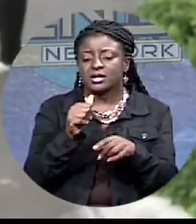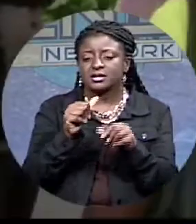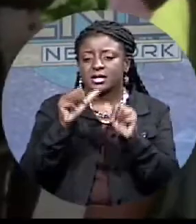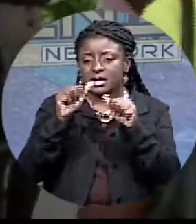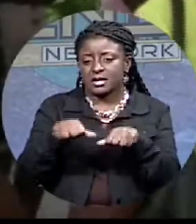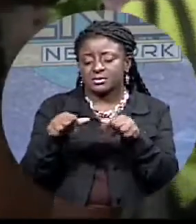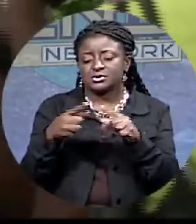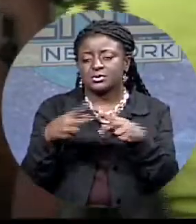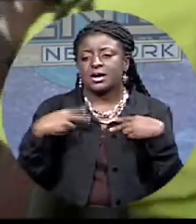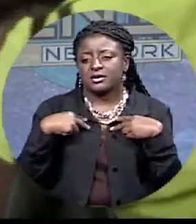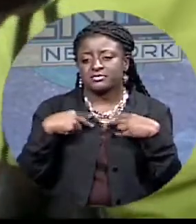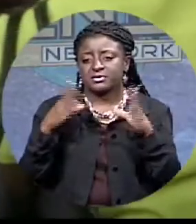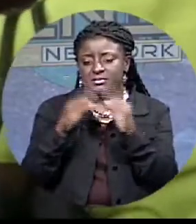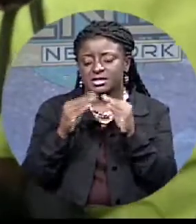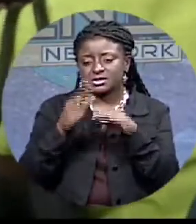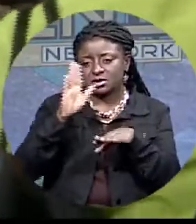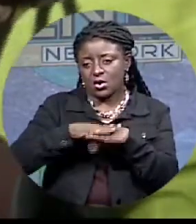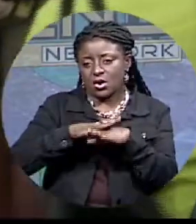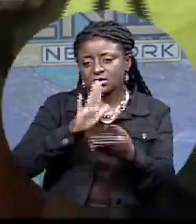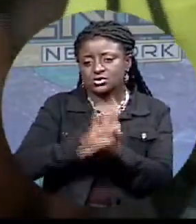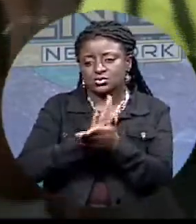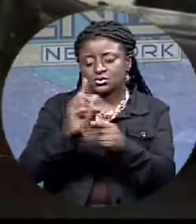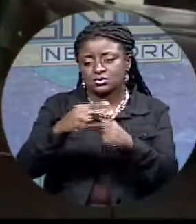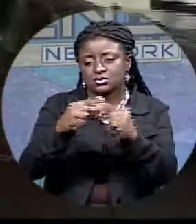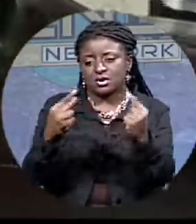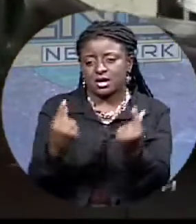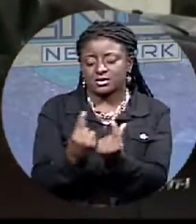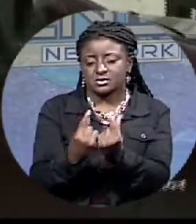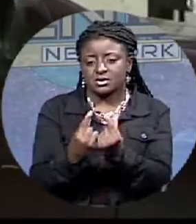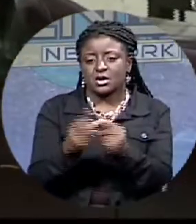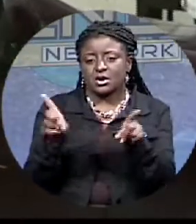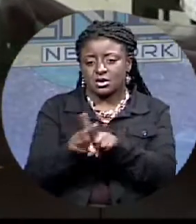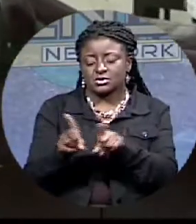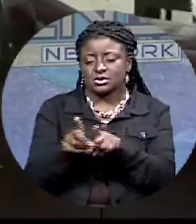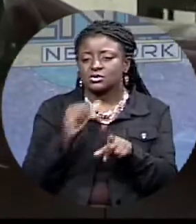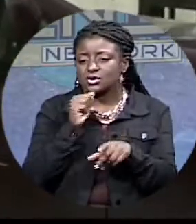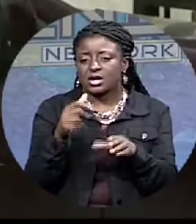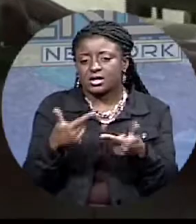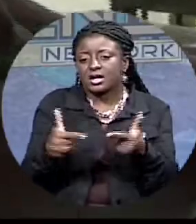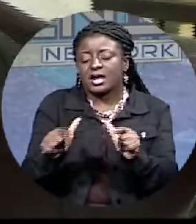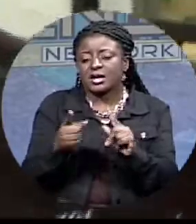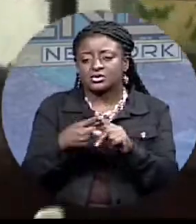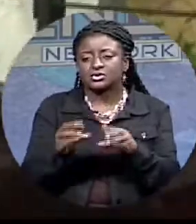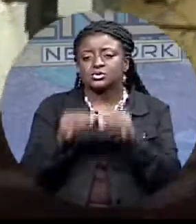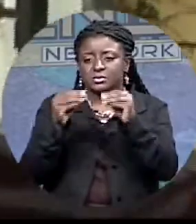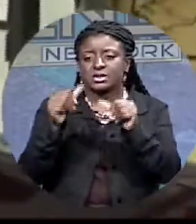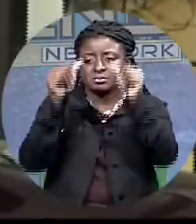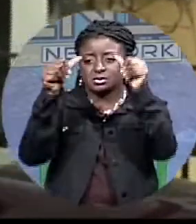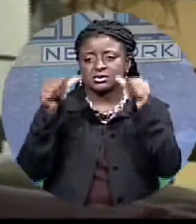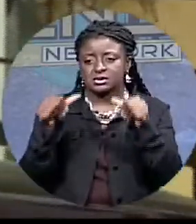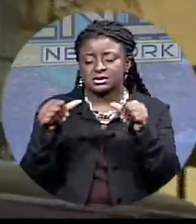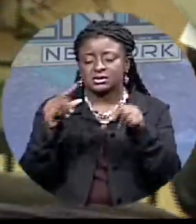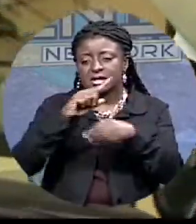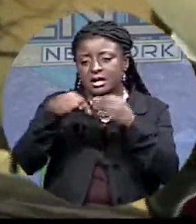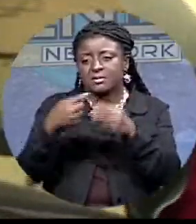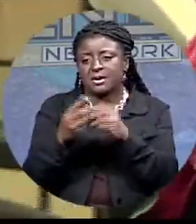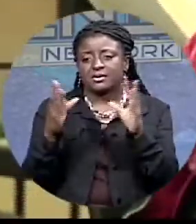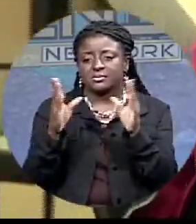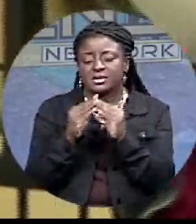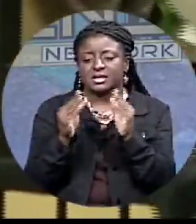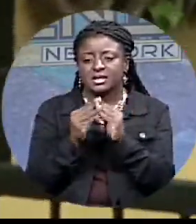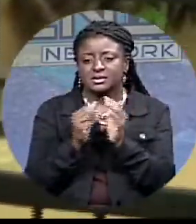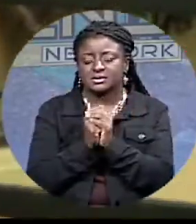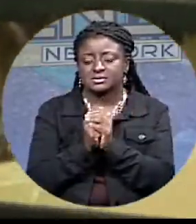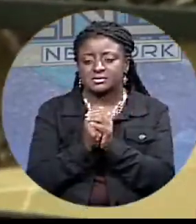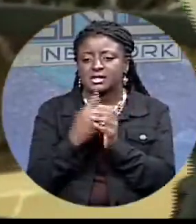stewards have also reportedly been denied permission to post notices. In a statement issued today, Wilson said the Minister of Education is